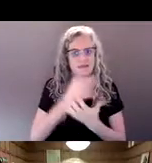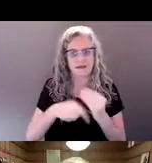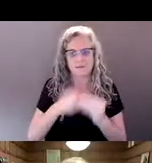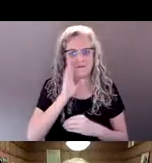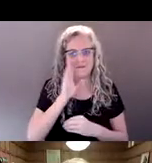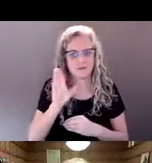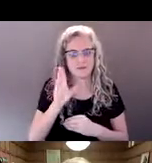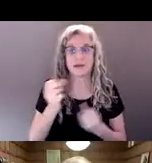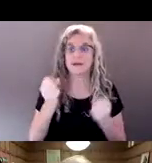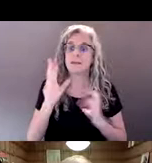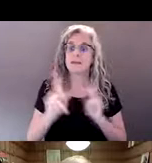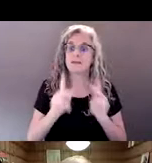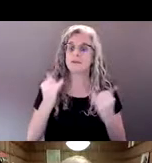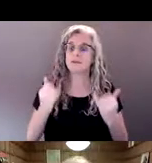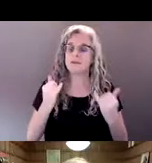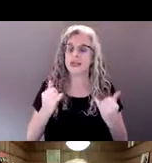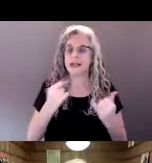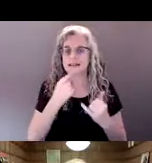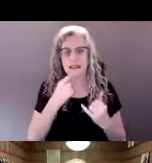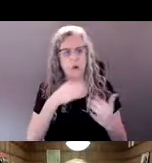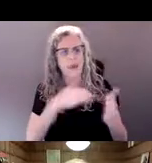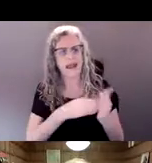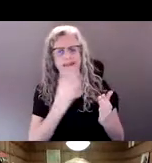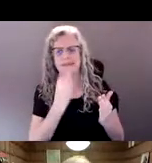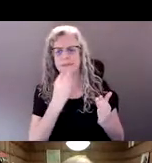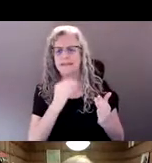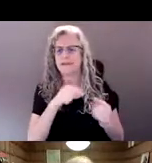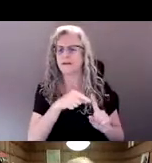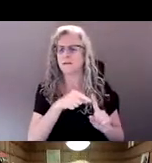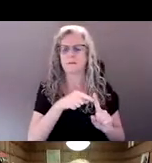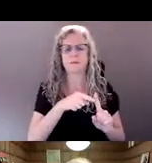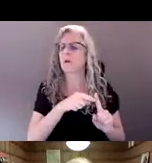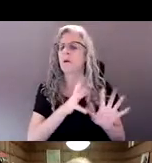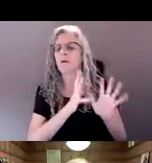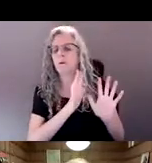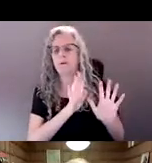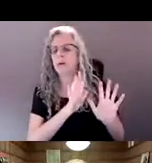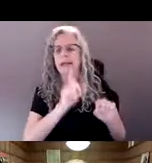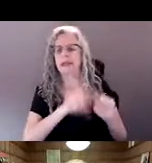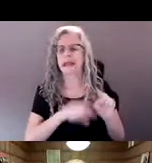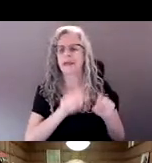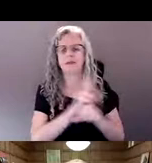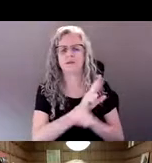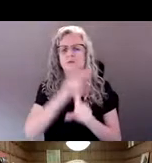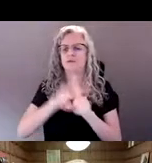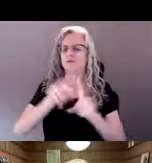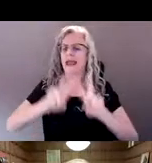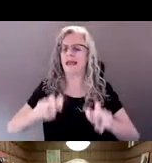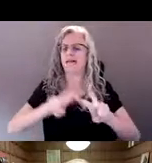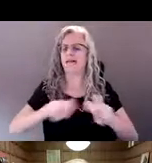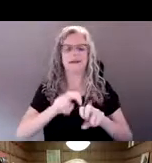relevance of anti-Semitism as a category of analysis at all, let alone as one whose history is